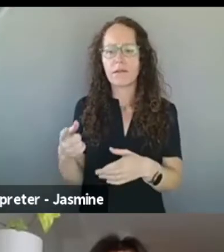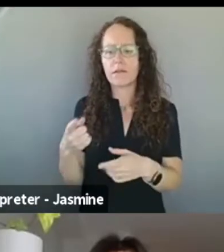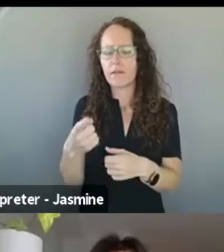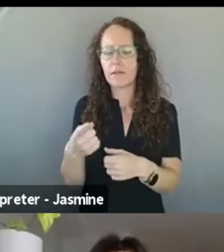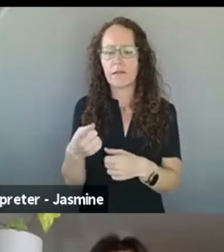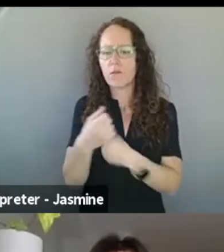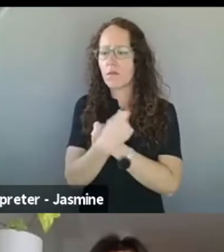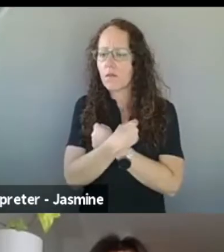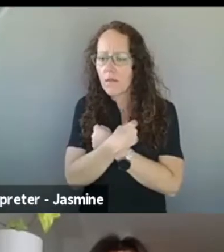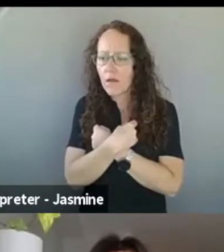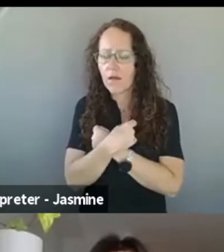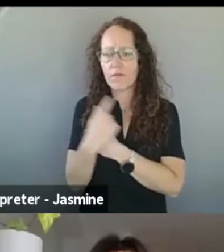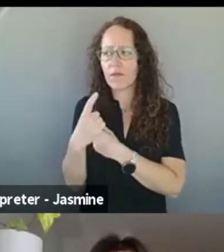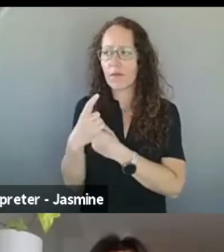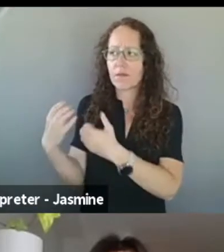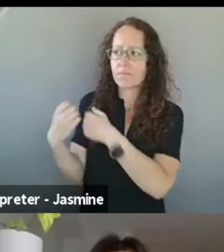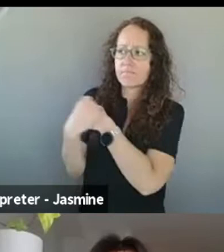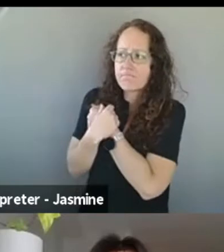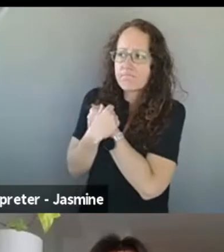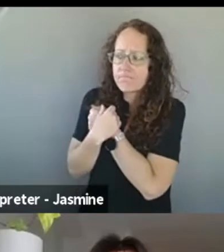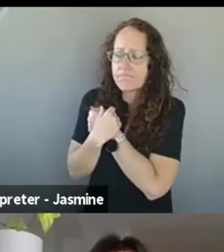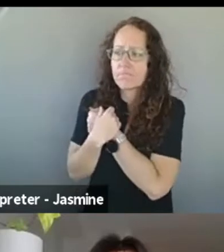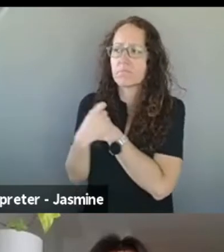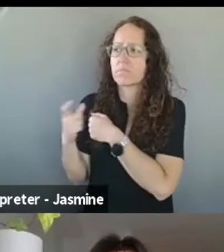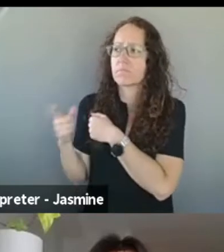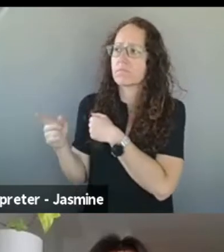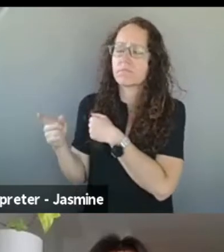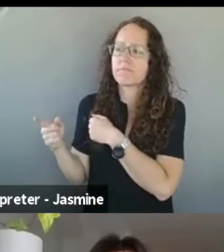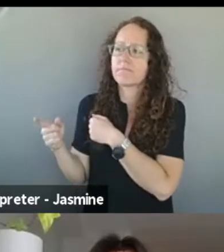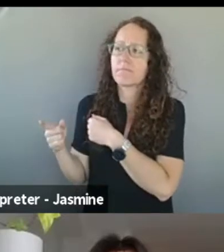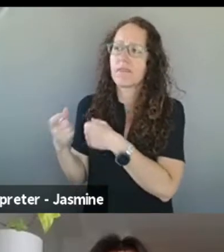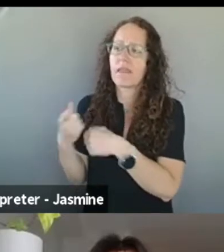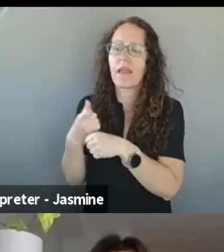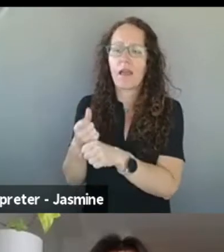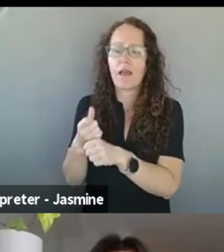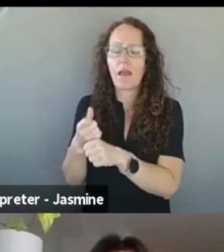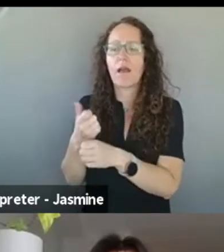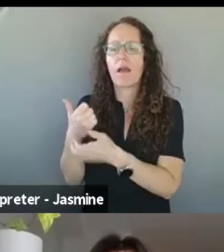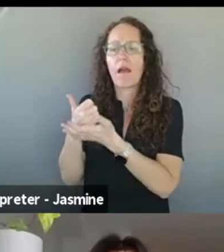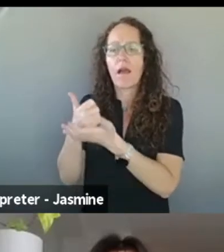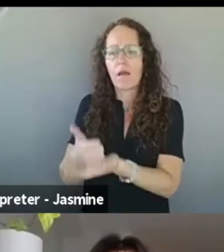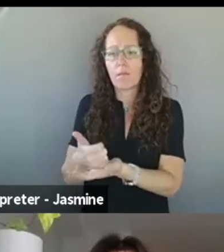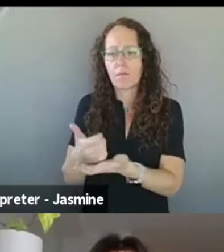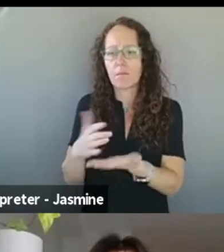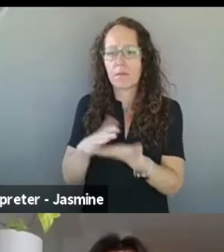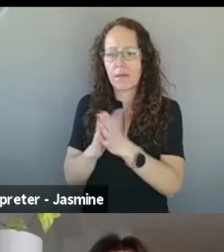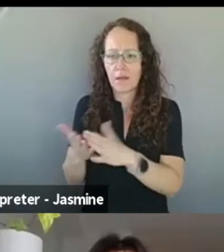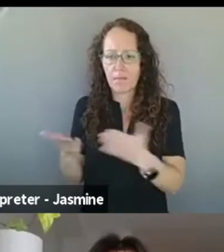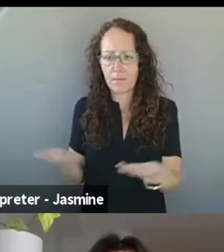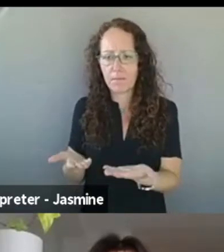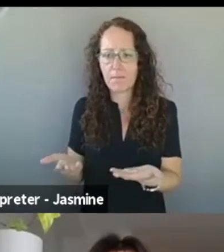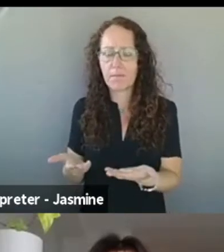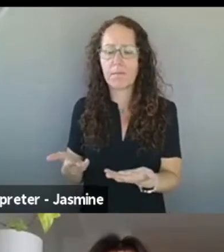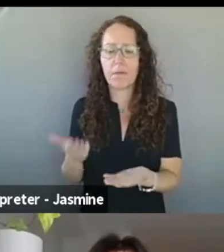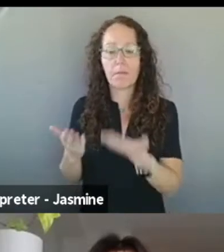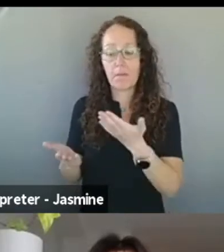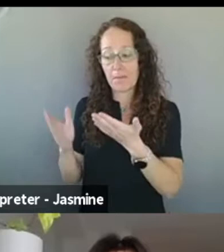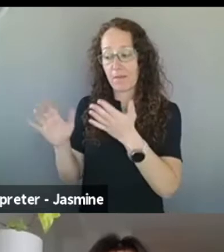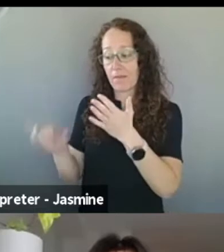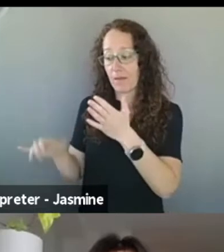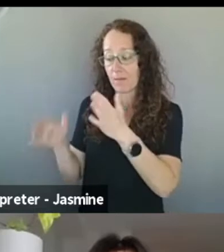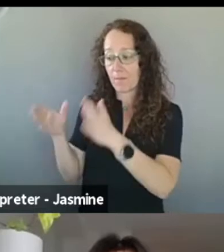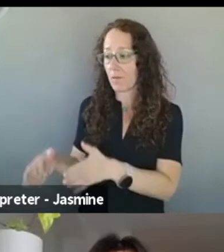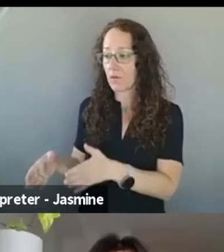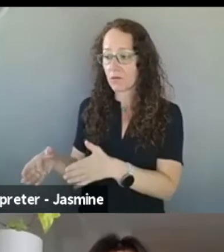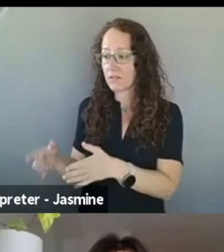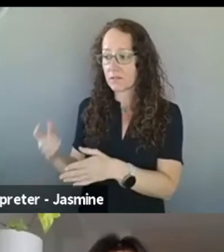you know that may not have had a space to grieve.